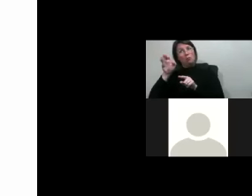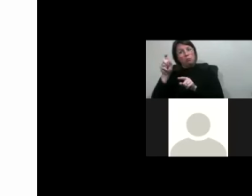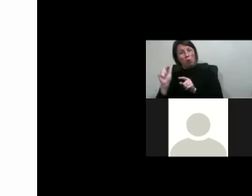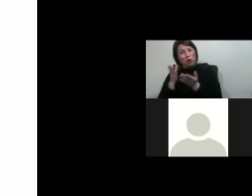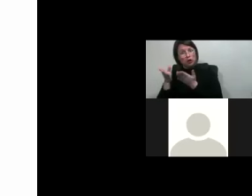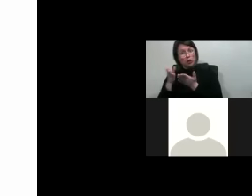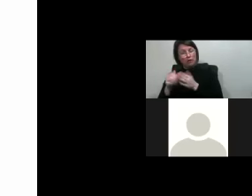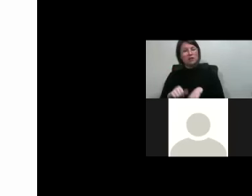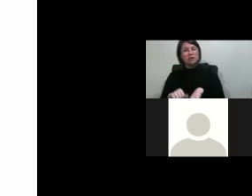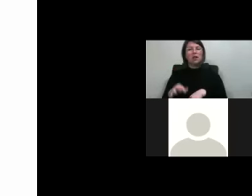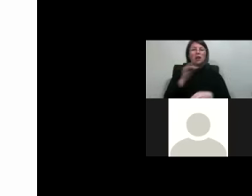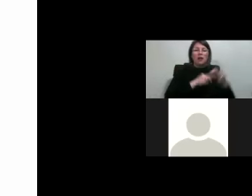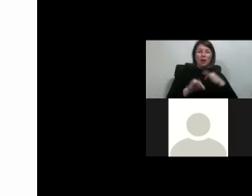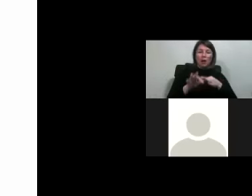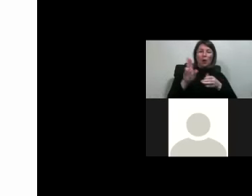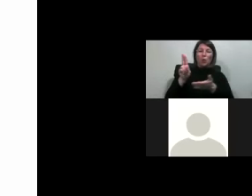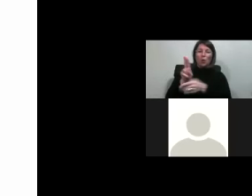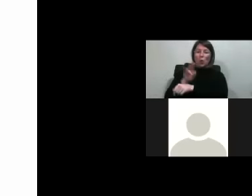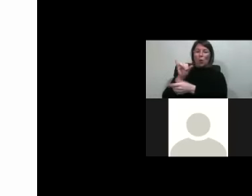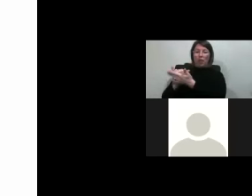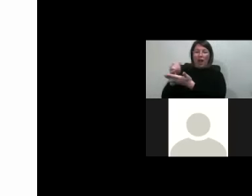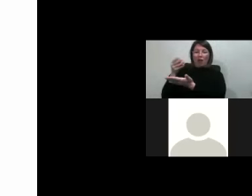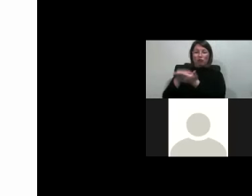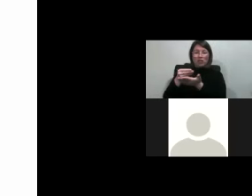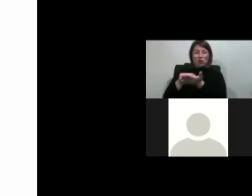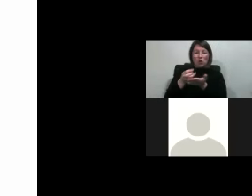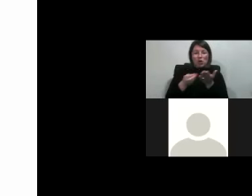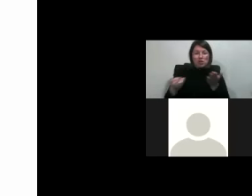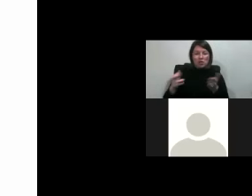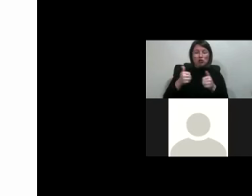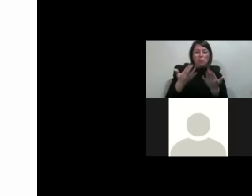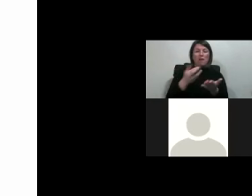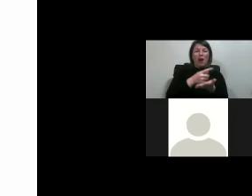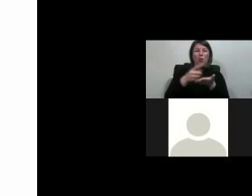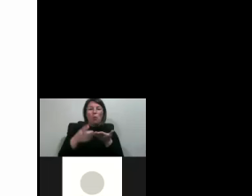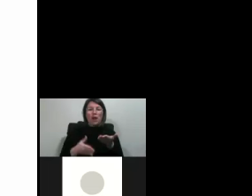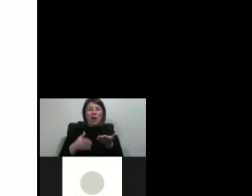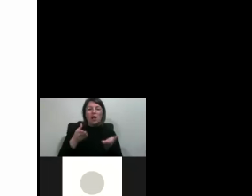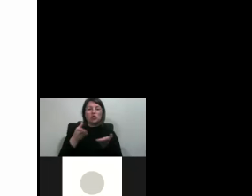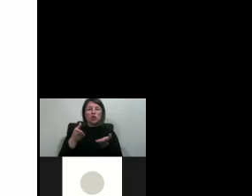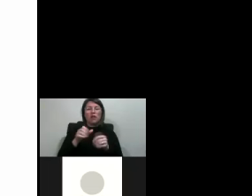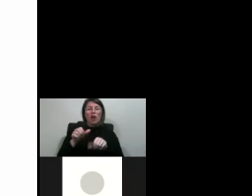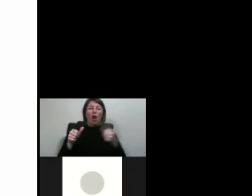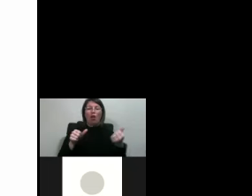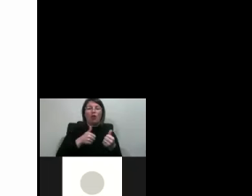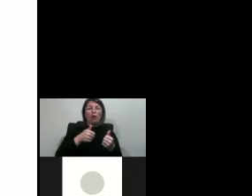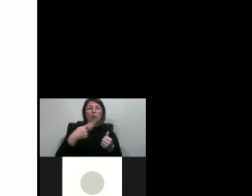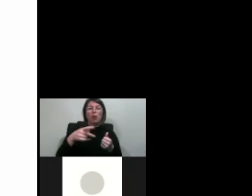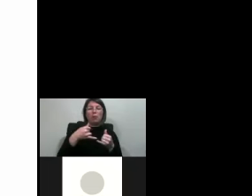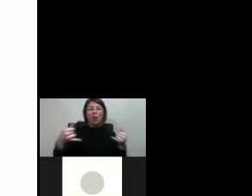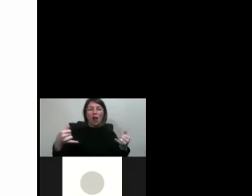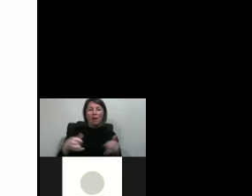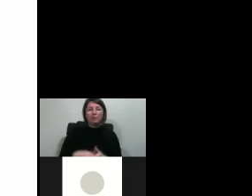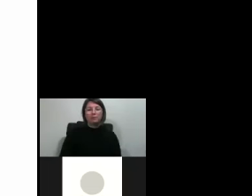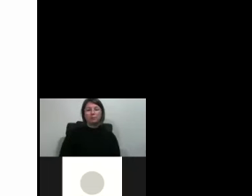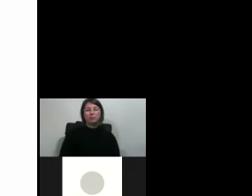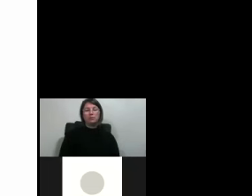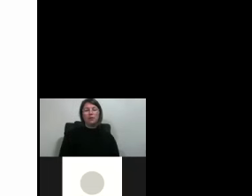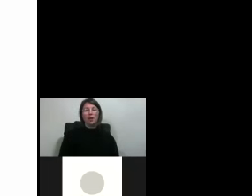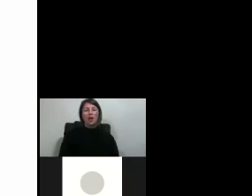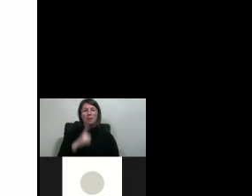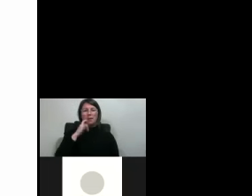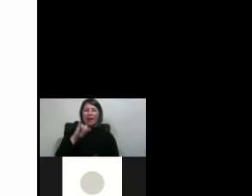consider using those resources to provide weekend service on other commuter rail lines that currently do not have any such service, because it just does